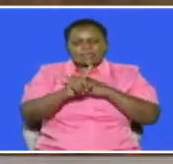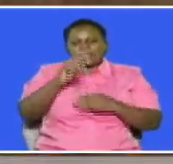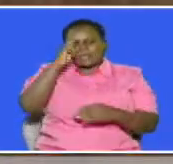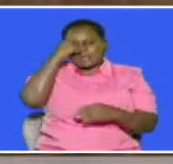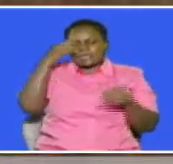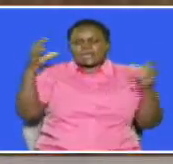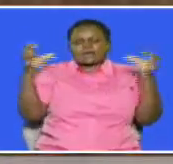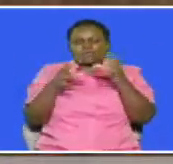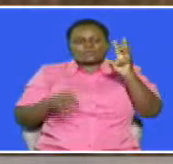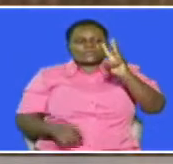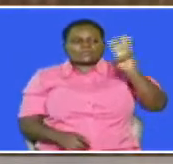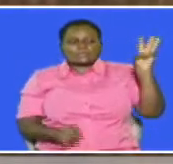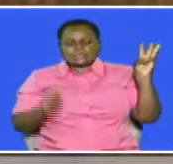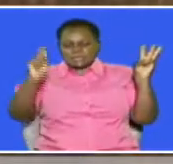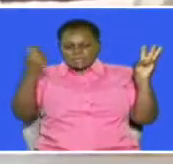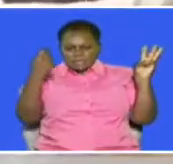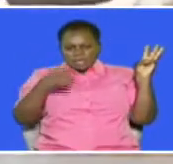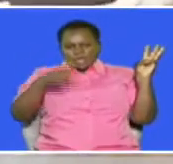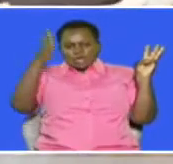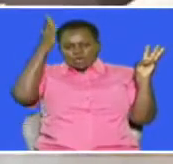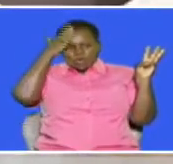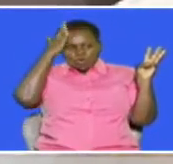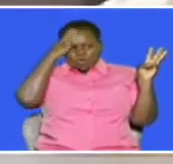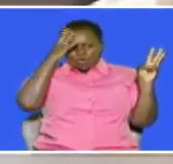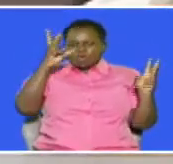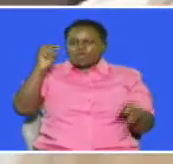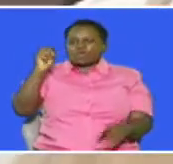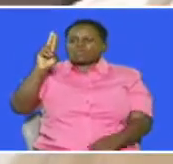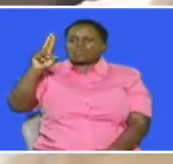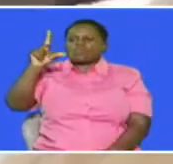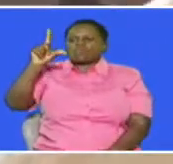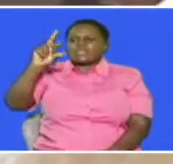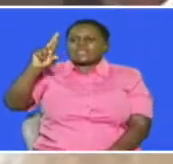community in Western. What is known as a Muliro Garden,